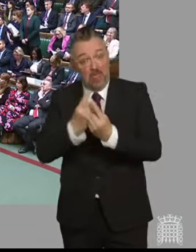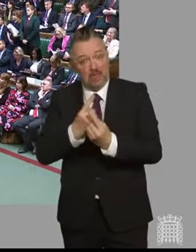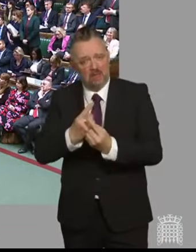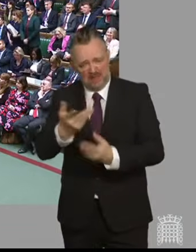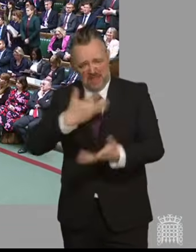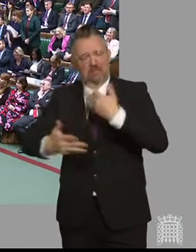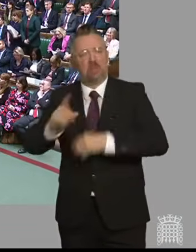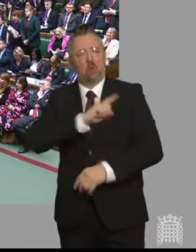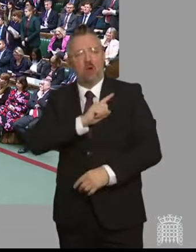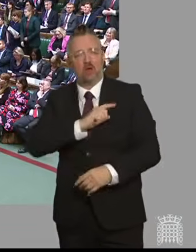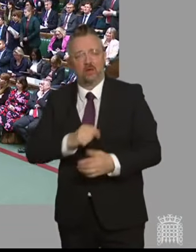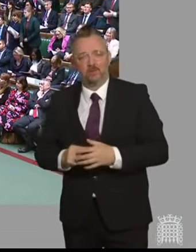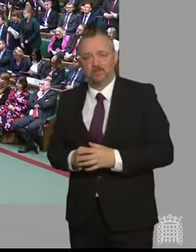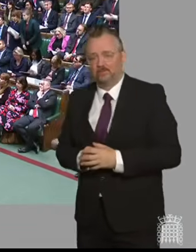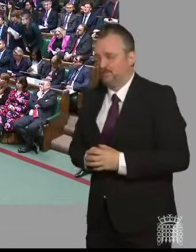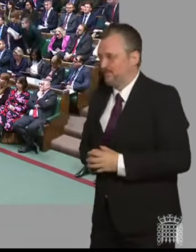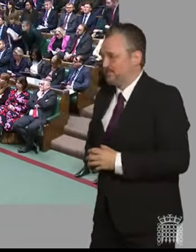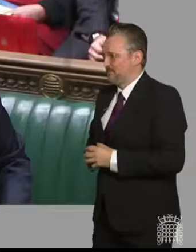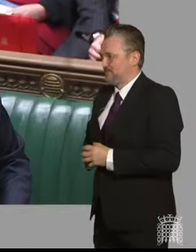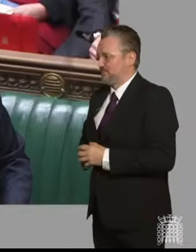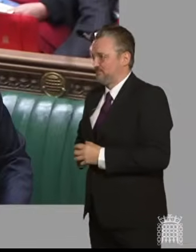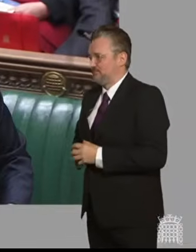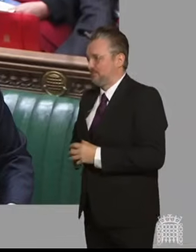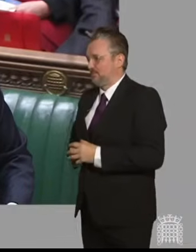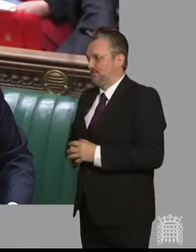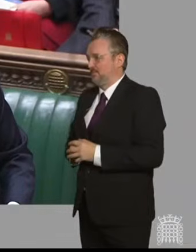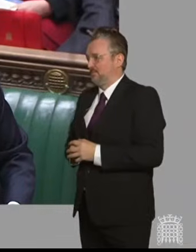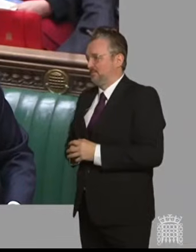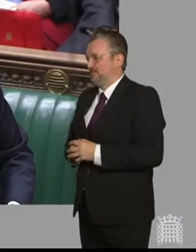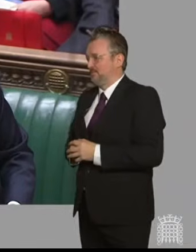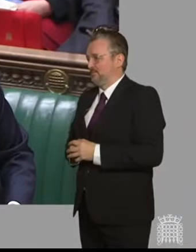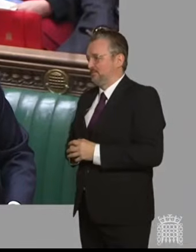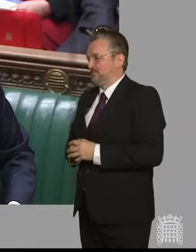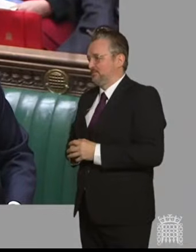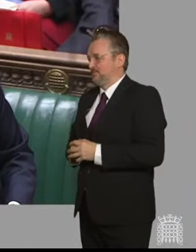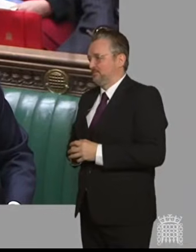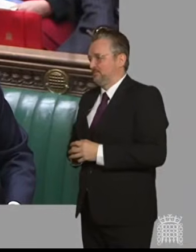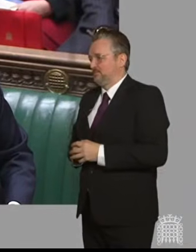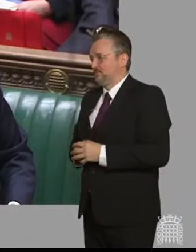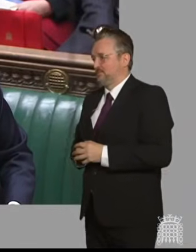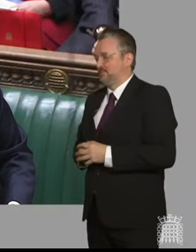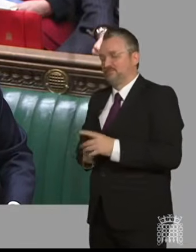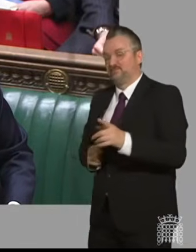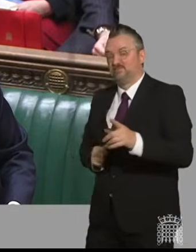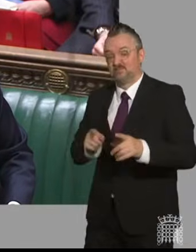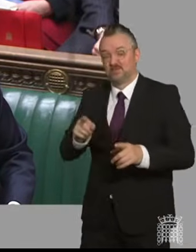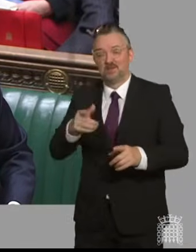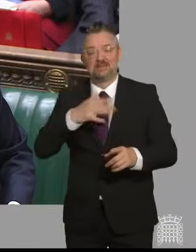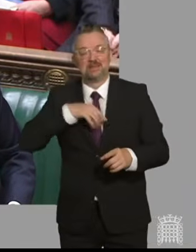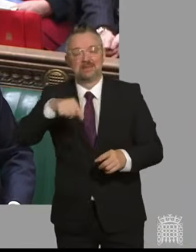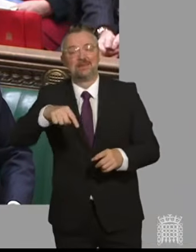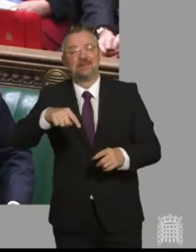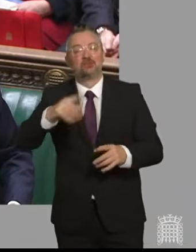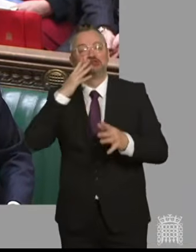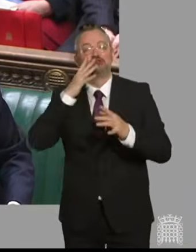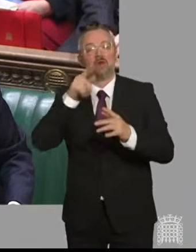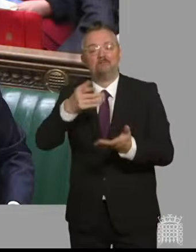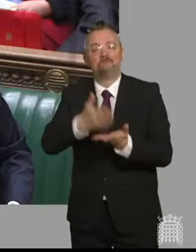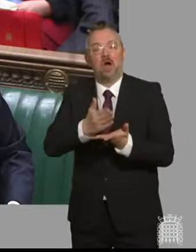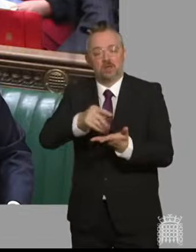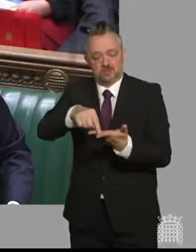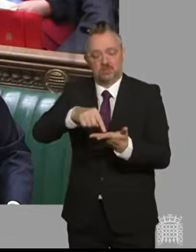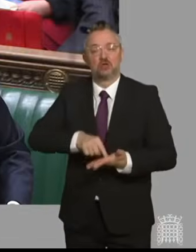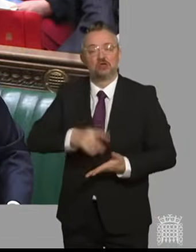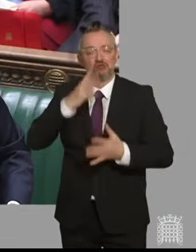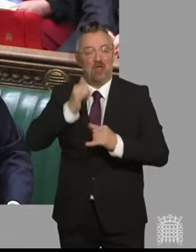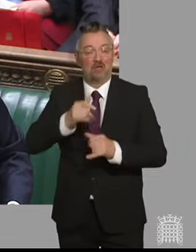Mr. Speaker, I would say to the honourable lady she might want to check some of the facts that she just outlined for the House that aren't quite right. Perhaps she would like to explain